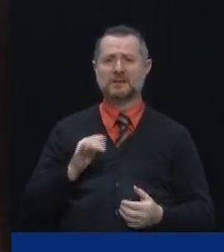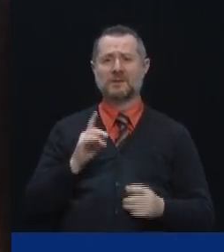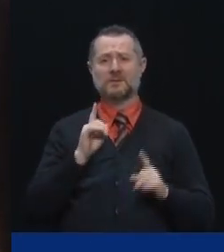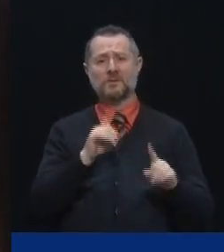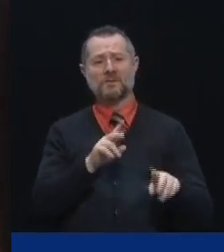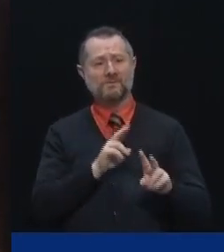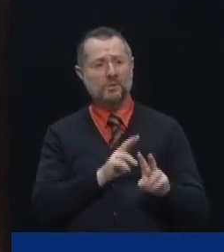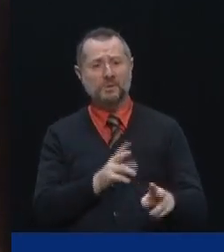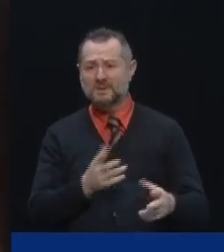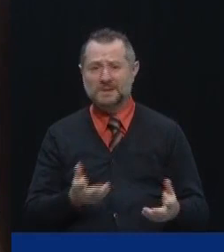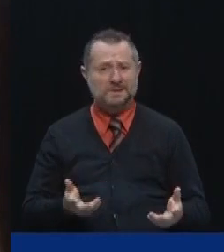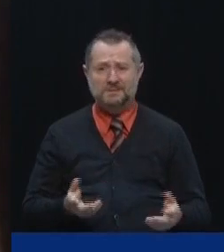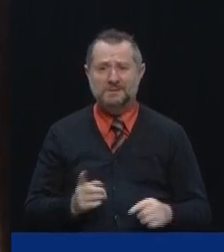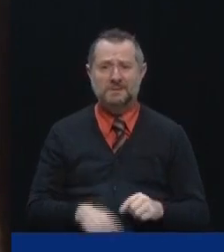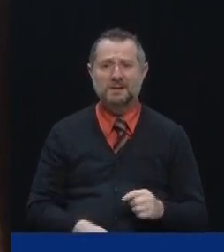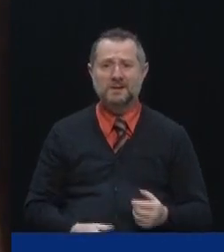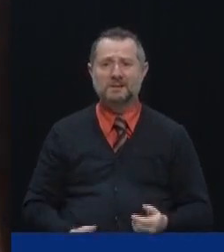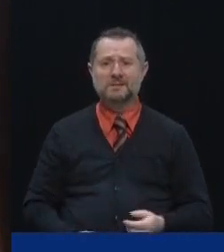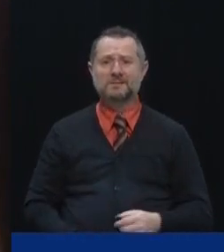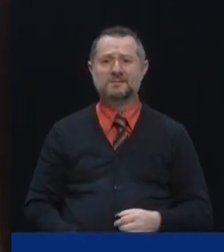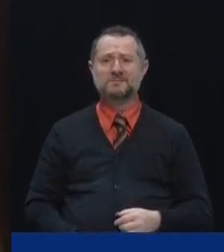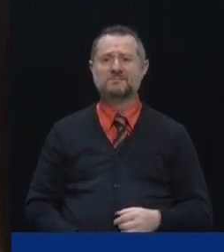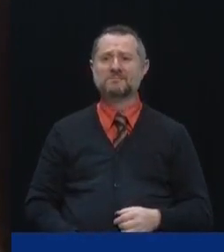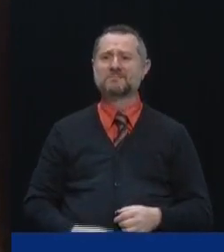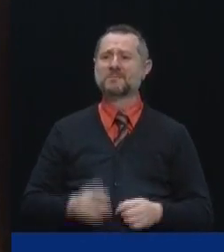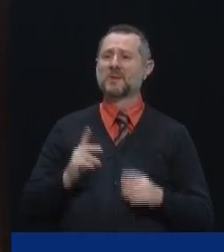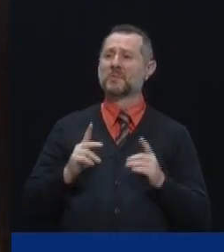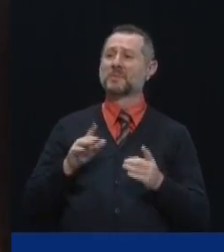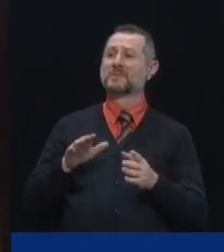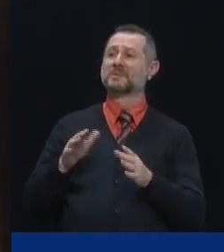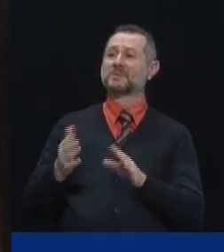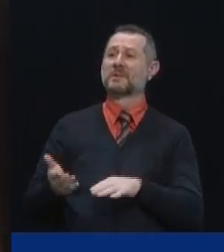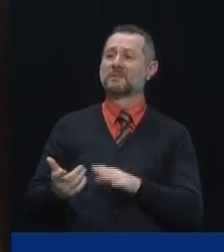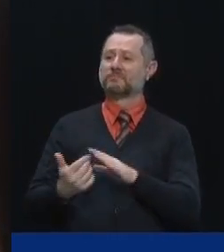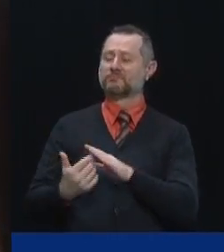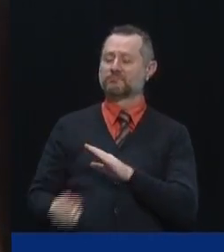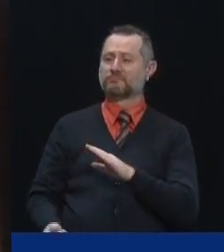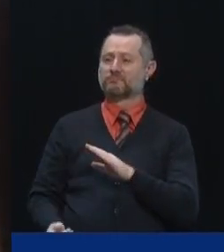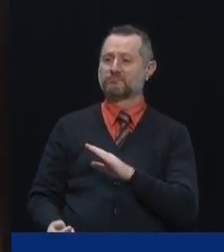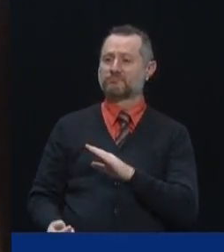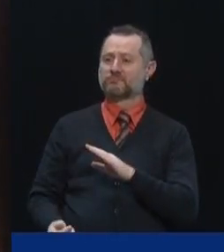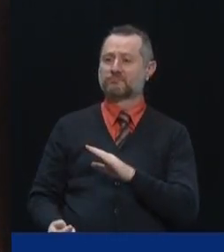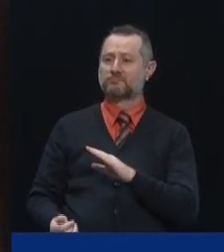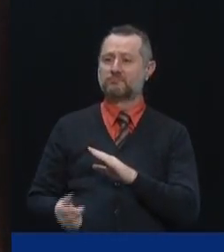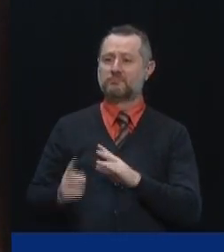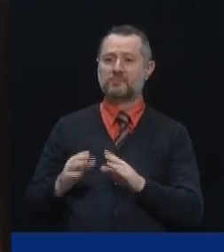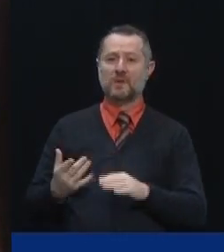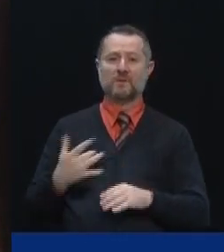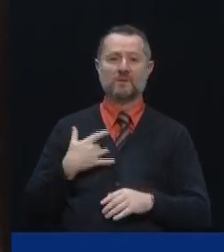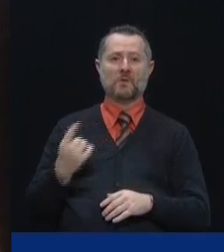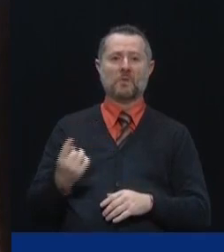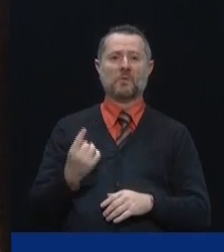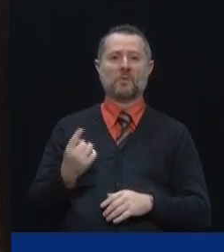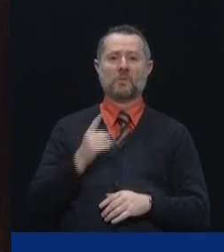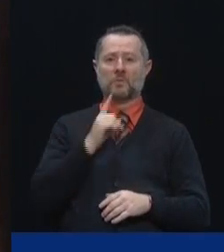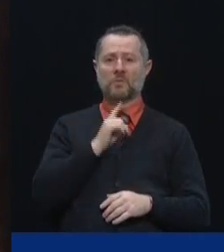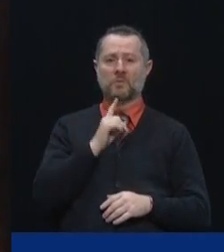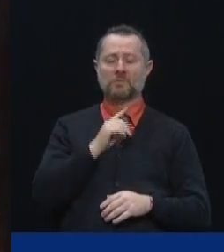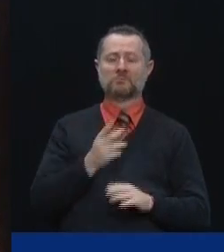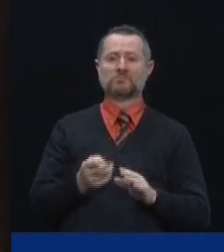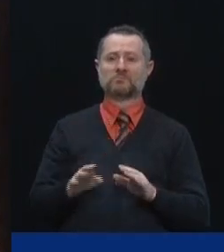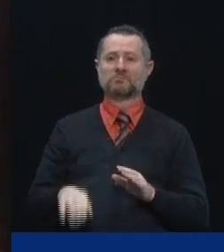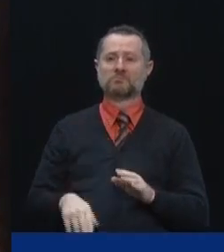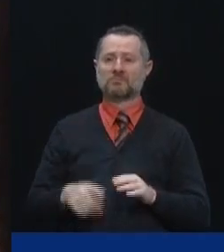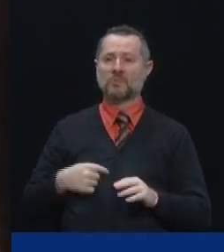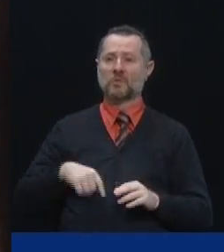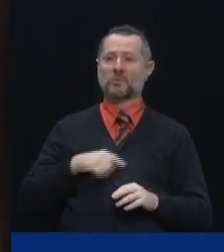to a funeral. It's that they just disappeared. They died alone. And there was no way to